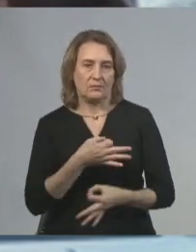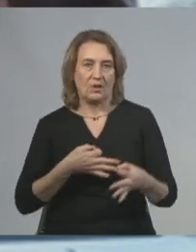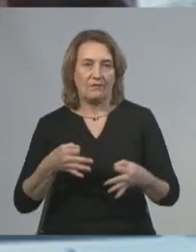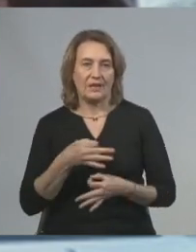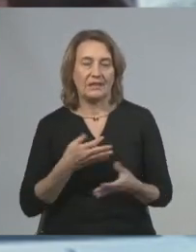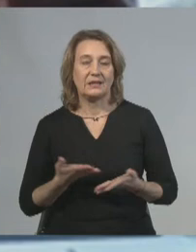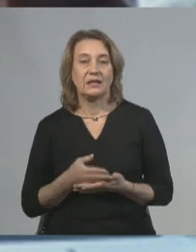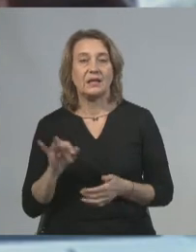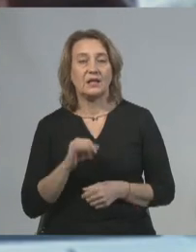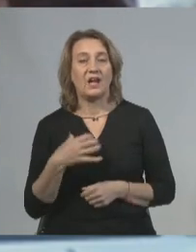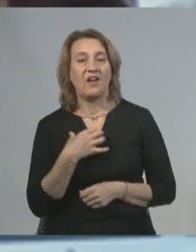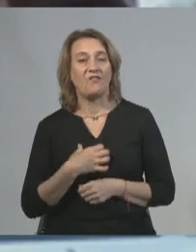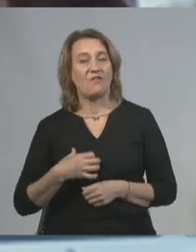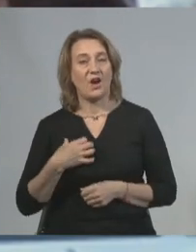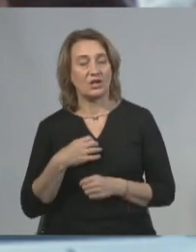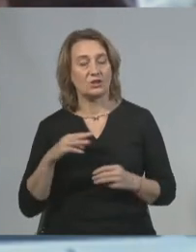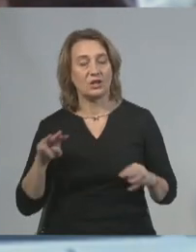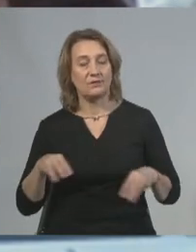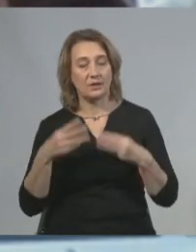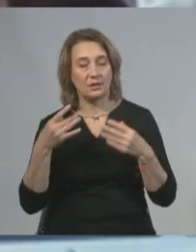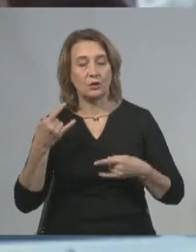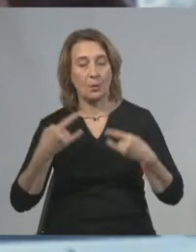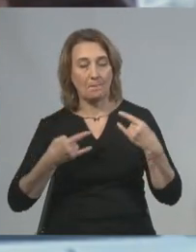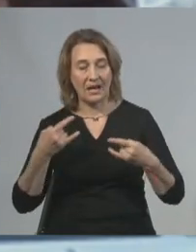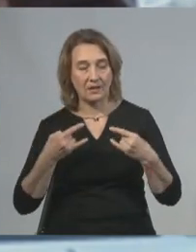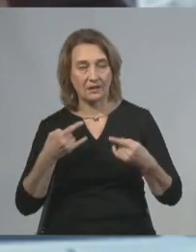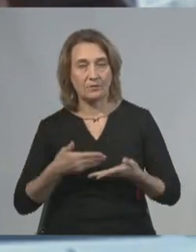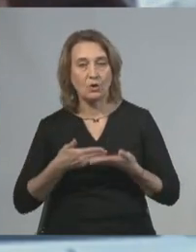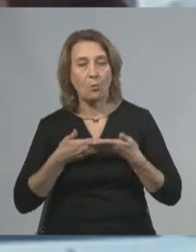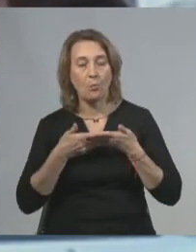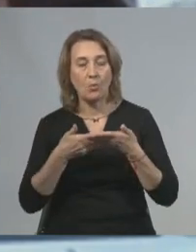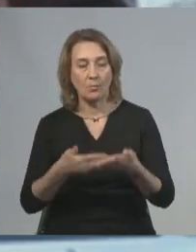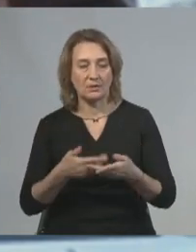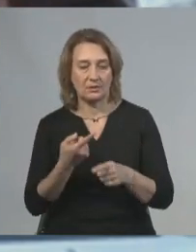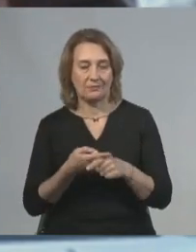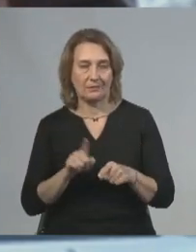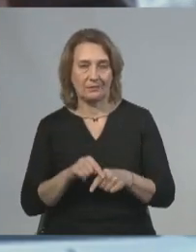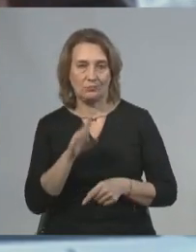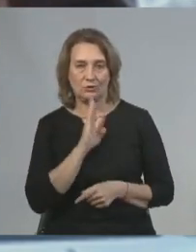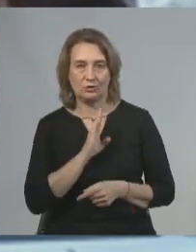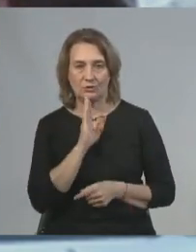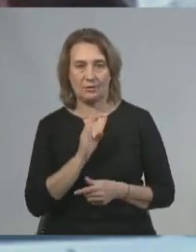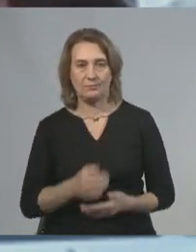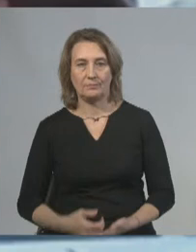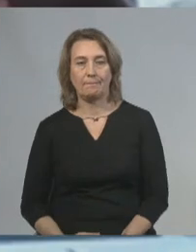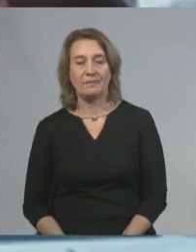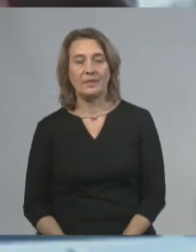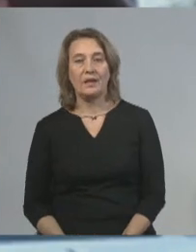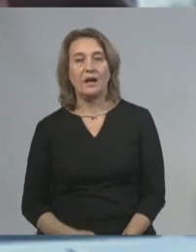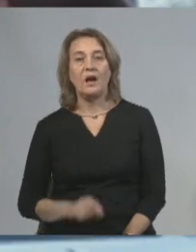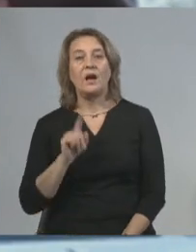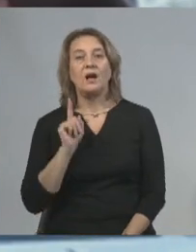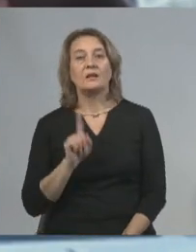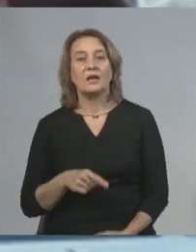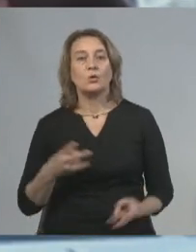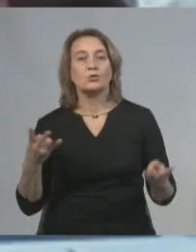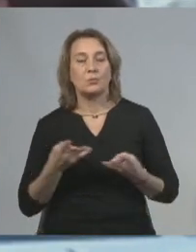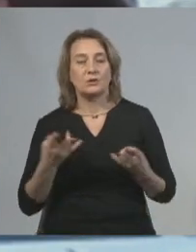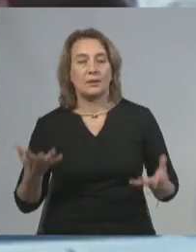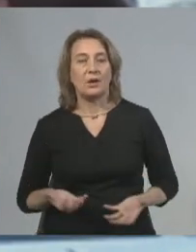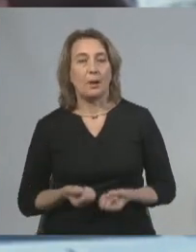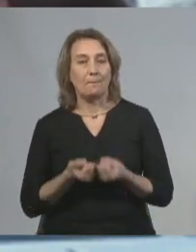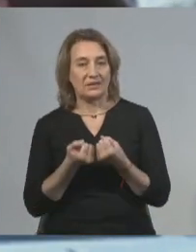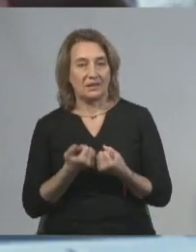this also it states that you have to stay supported because your relationship with the